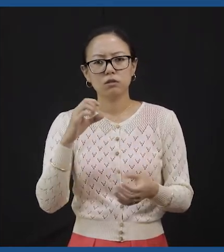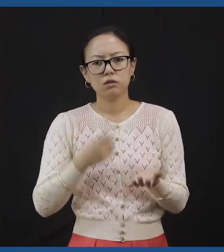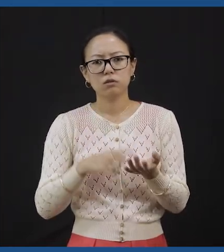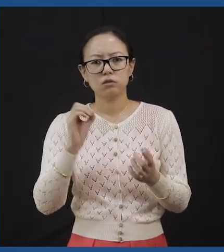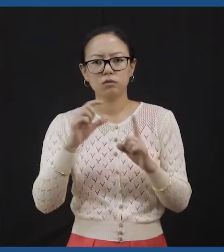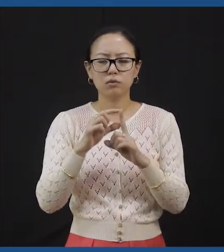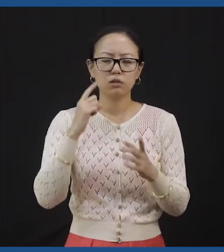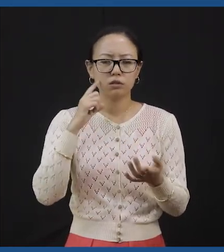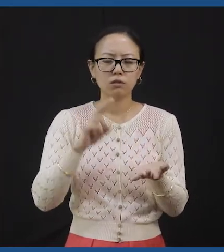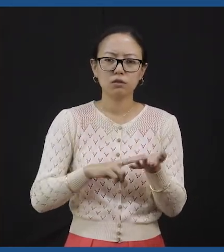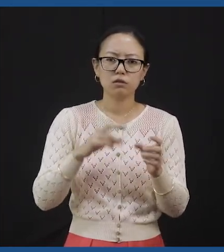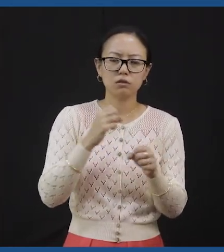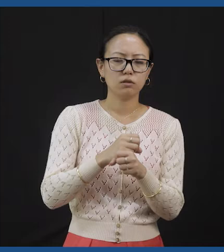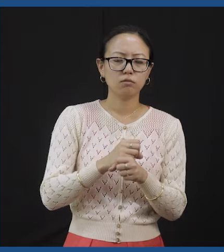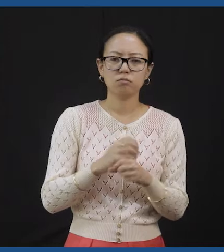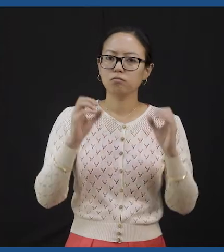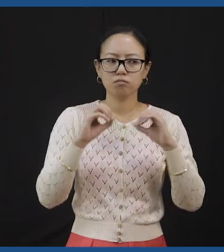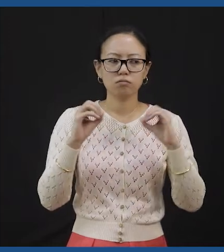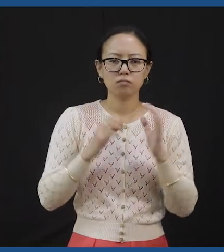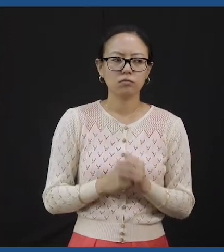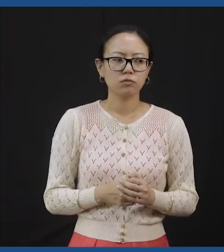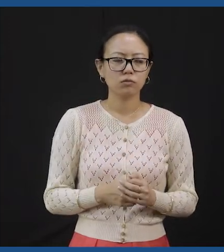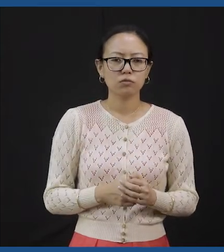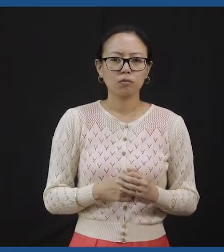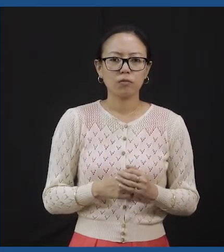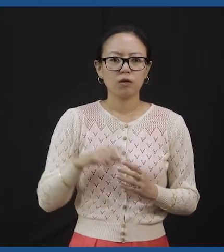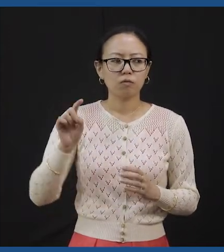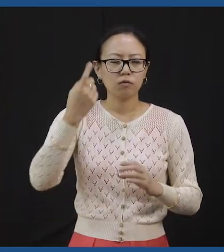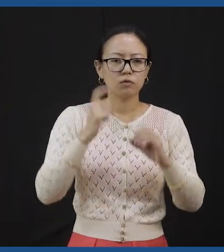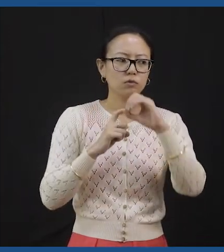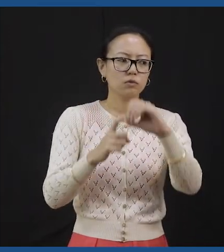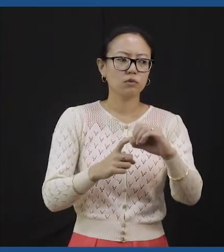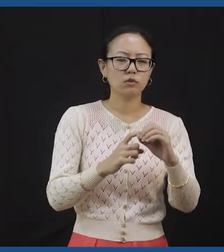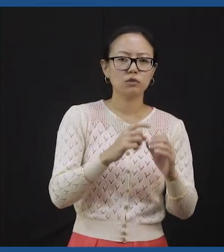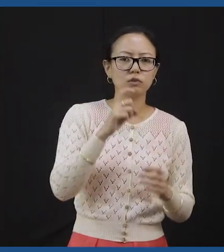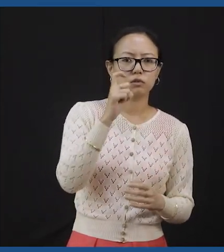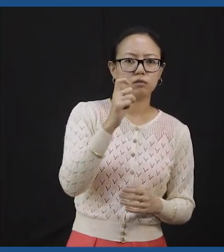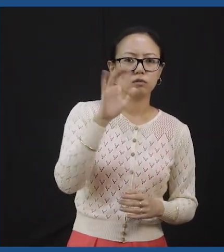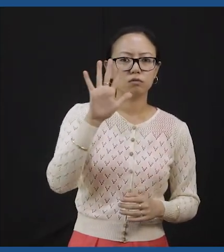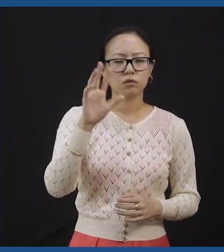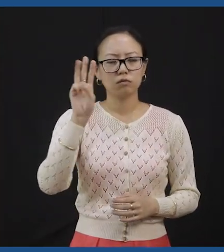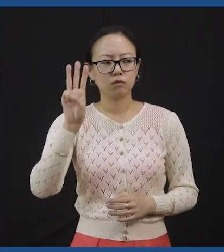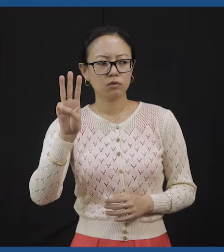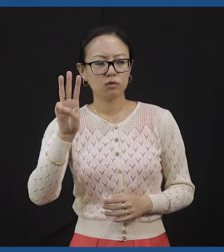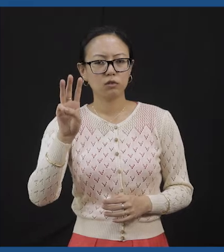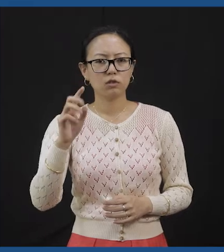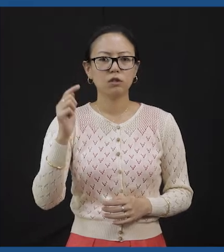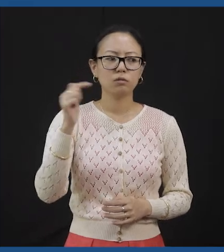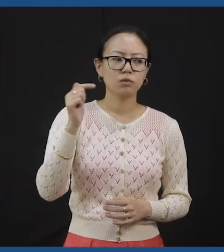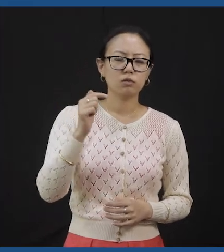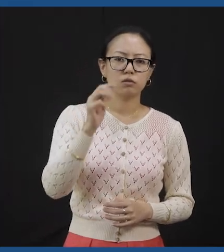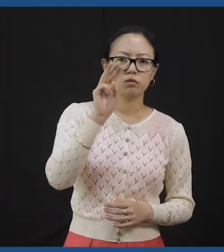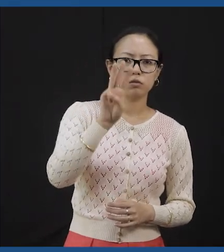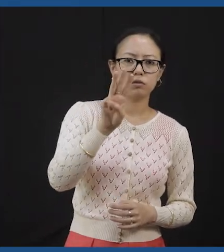The first question here is 753 minus 352. So 3 minus